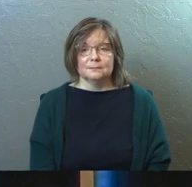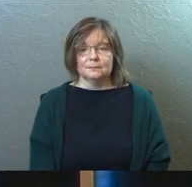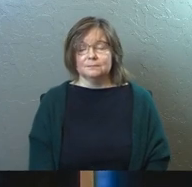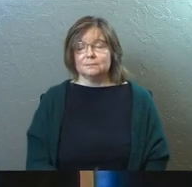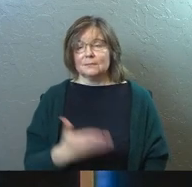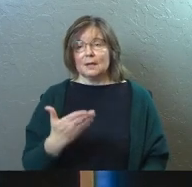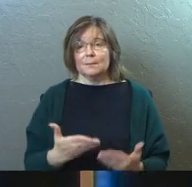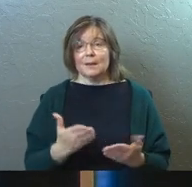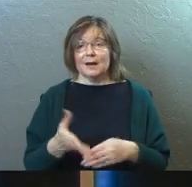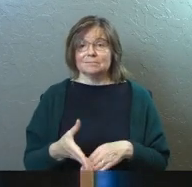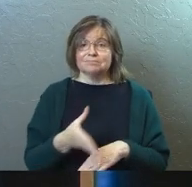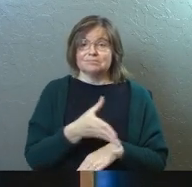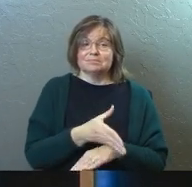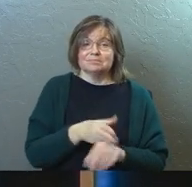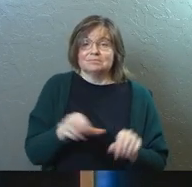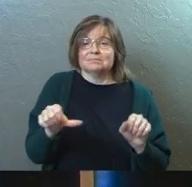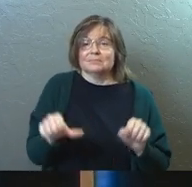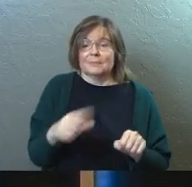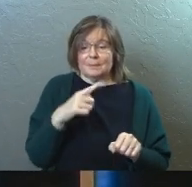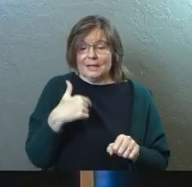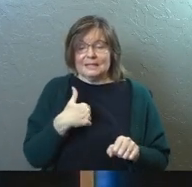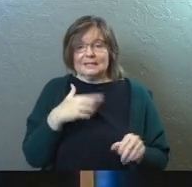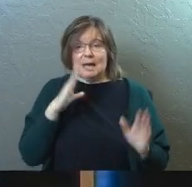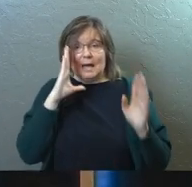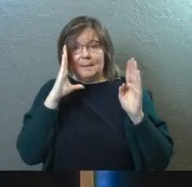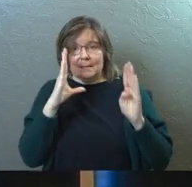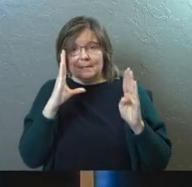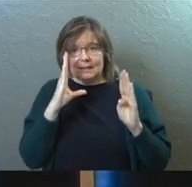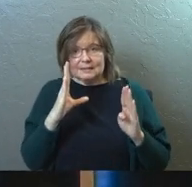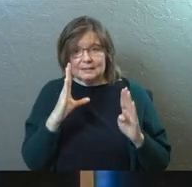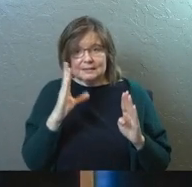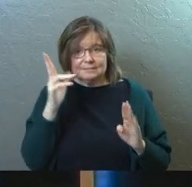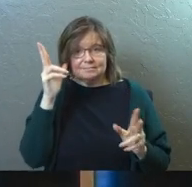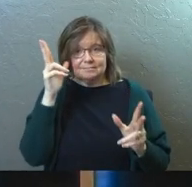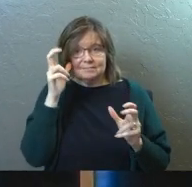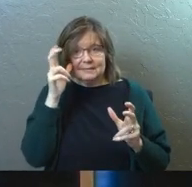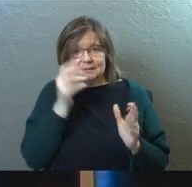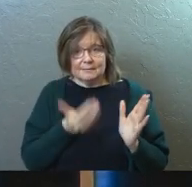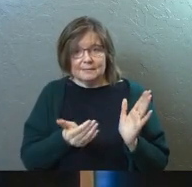This might just get better because I'm listening again.